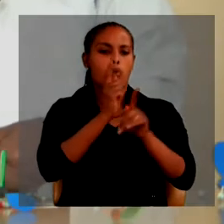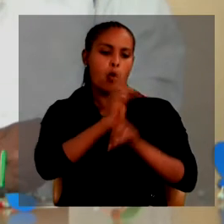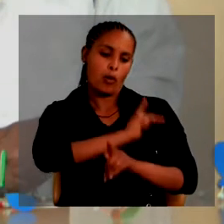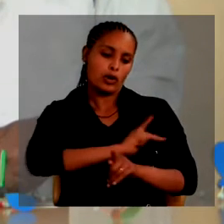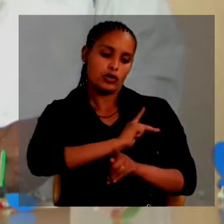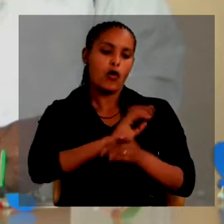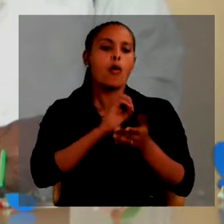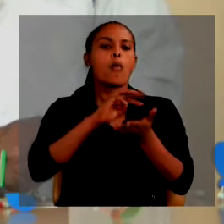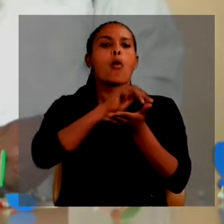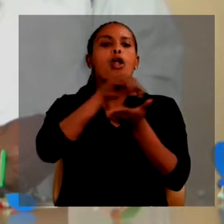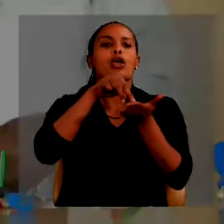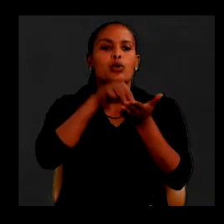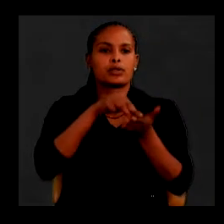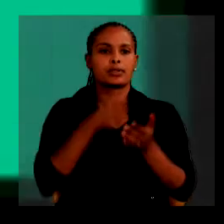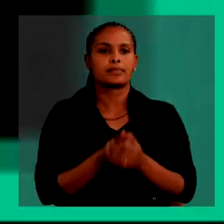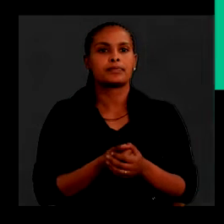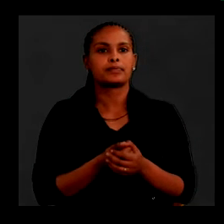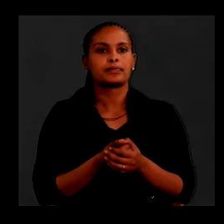of the molecules.